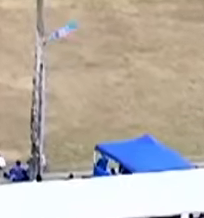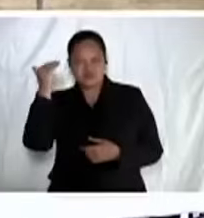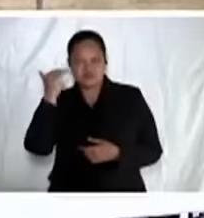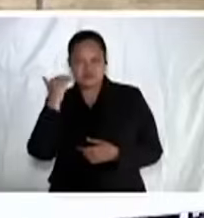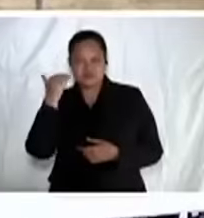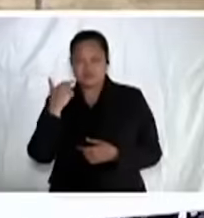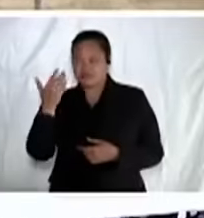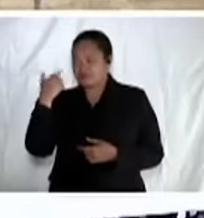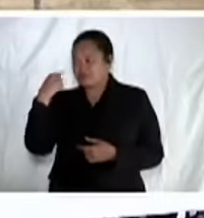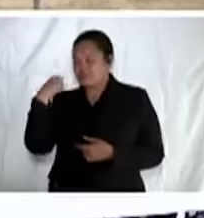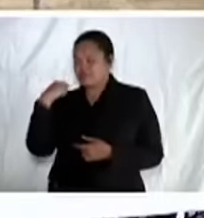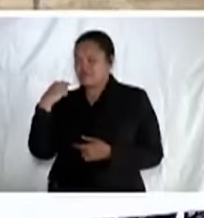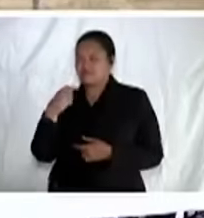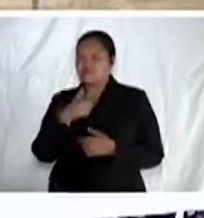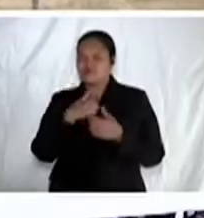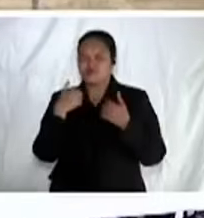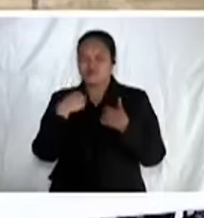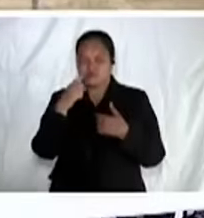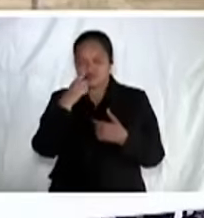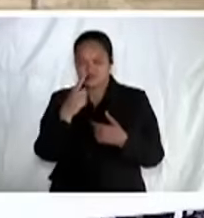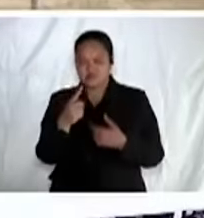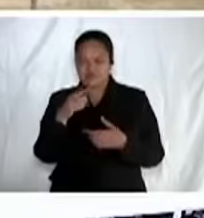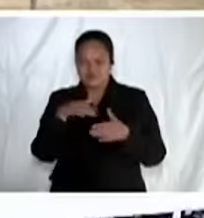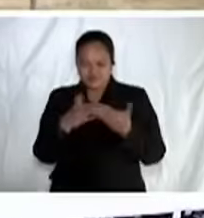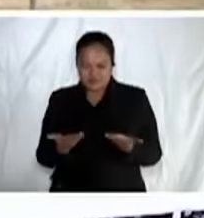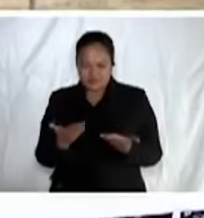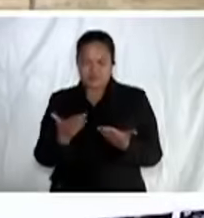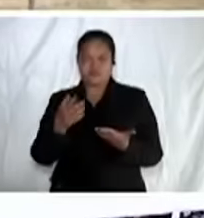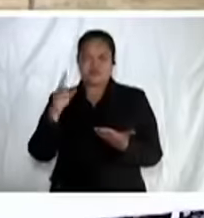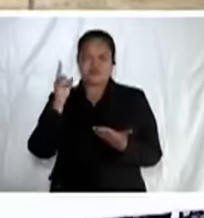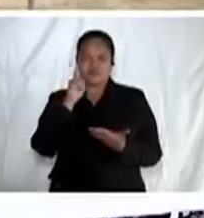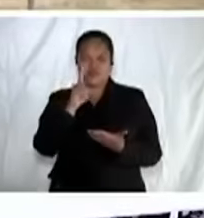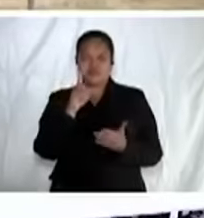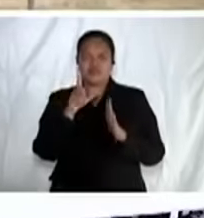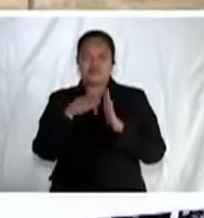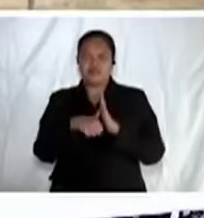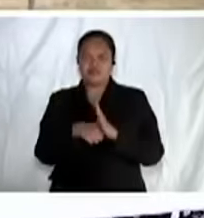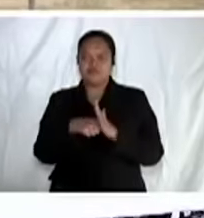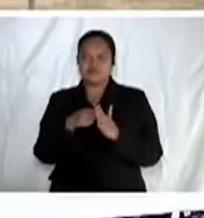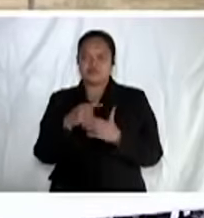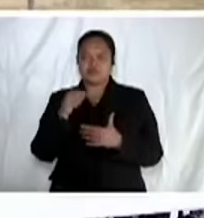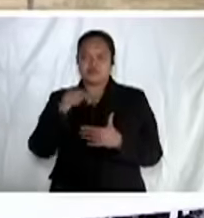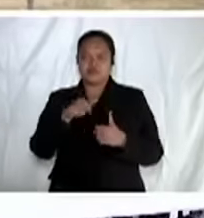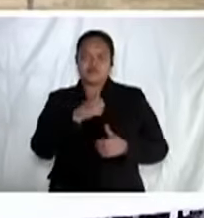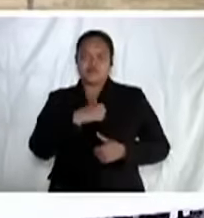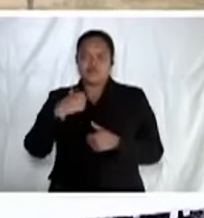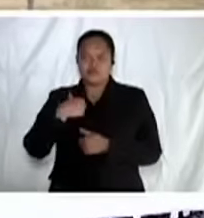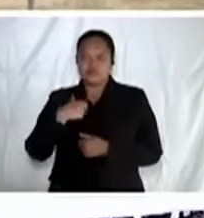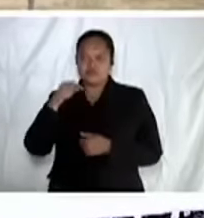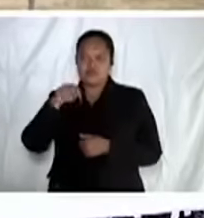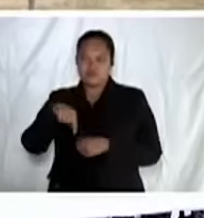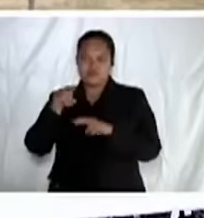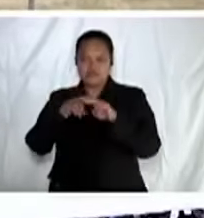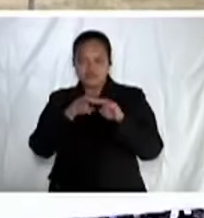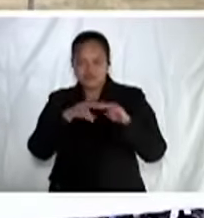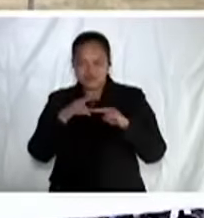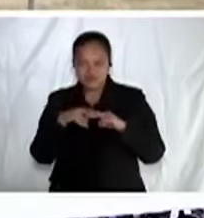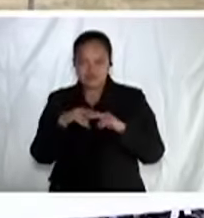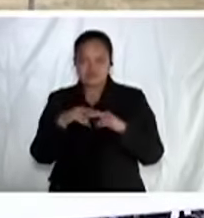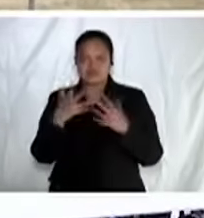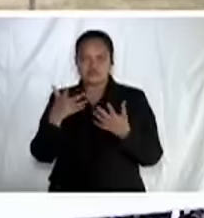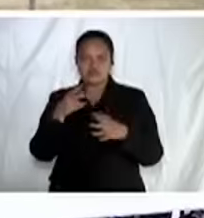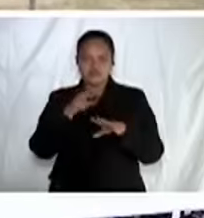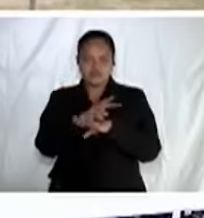sa uti na bikay rawaro takamay and alam ni doon ng way na leni matay wale no nando nua leni matay wale